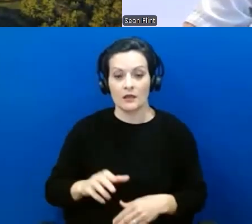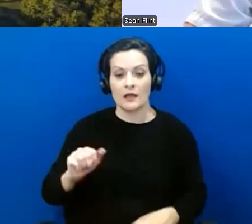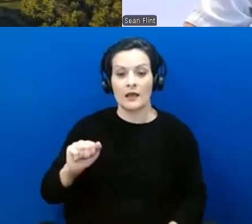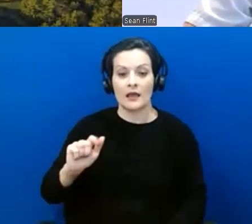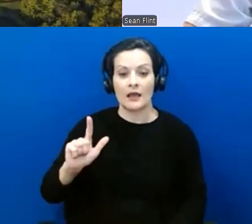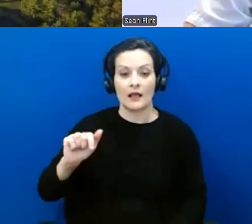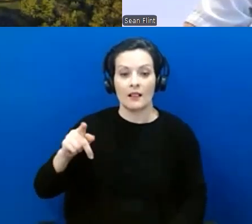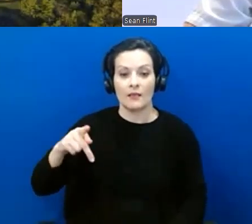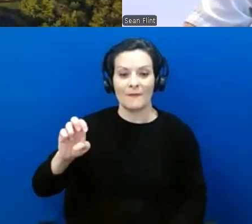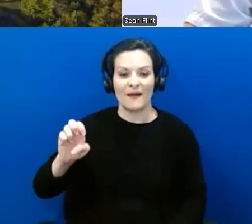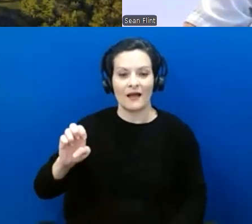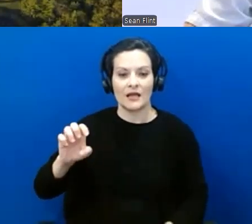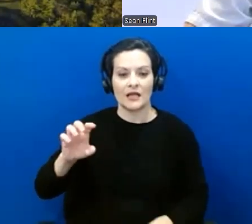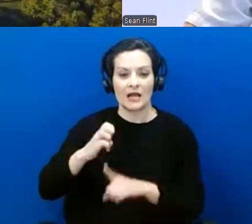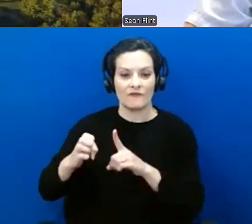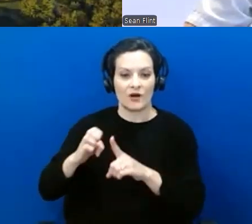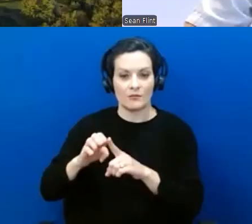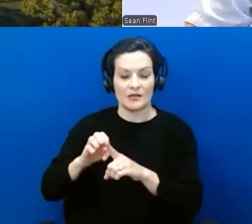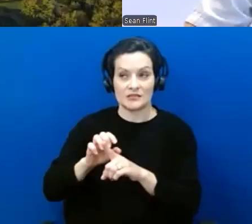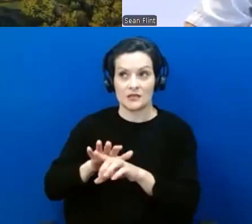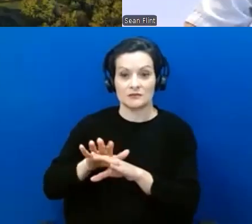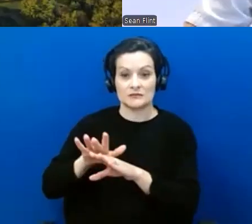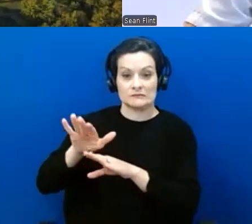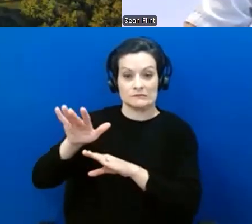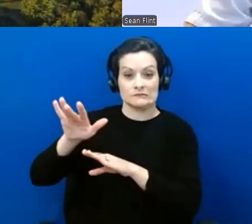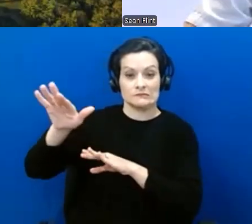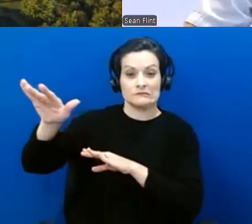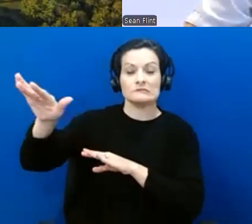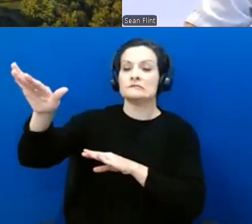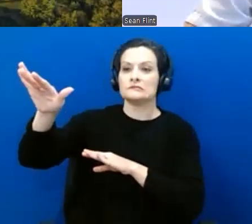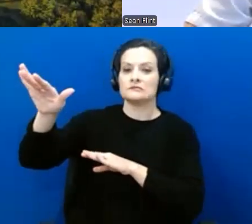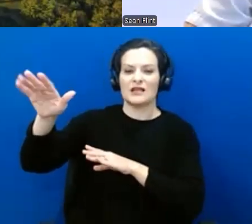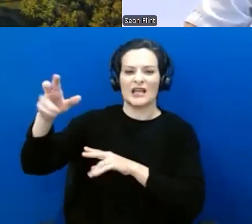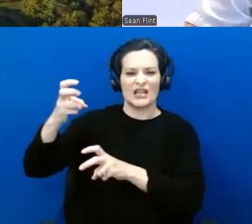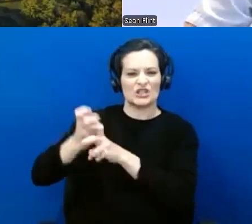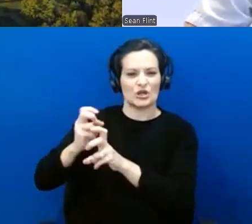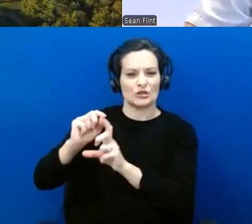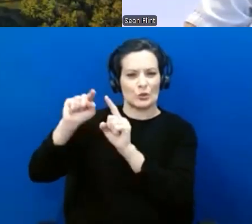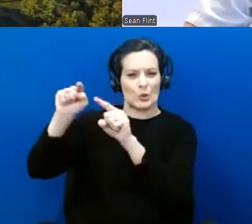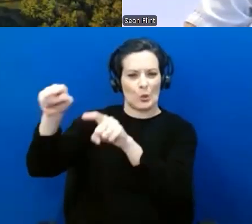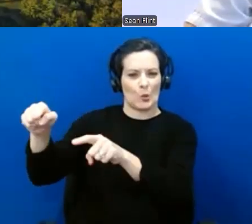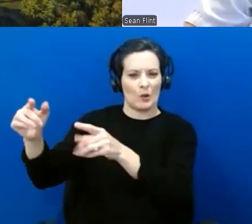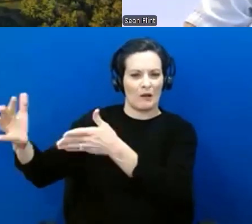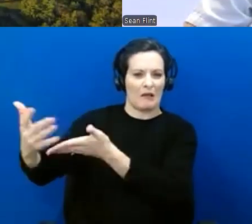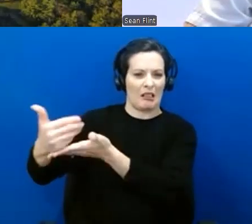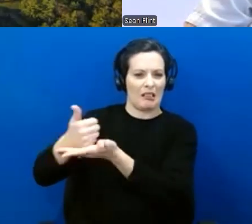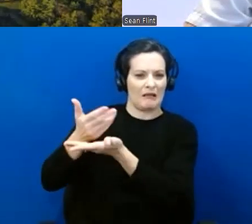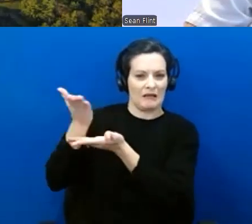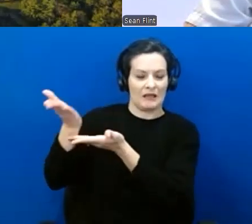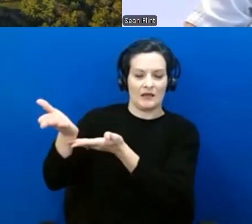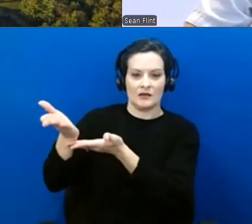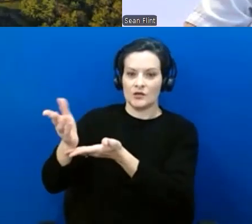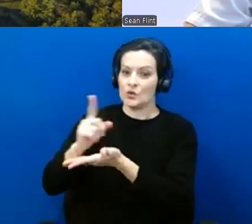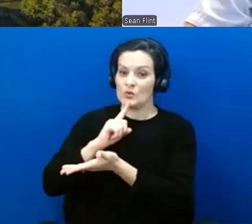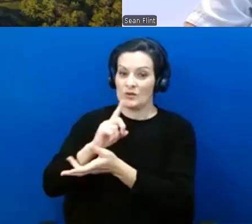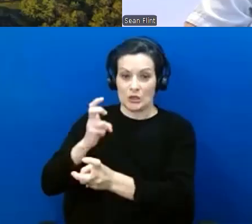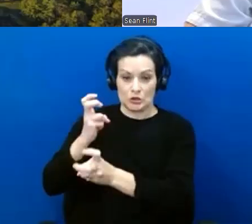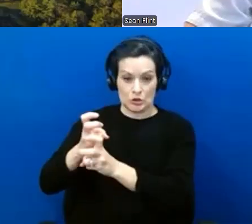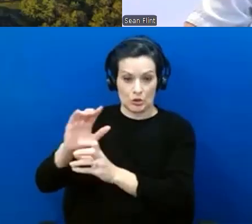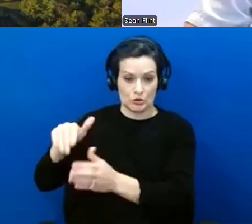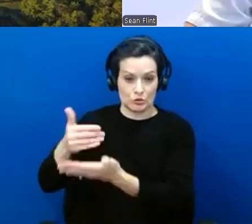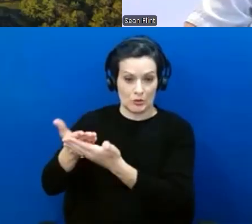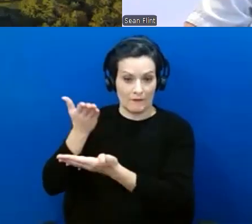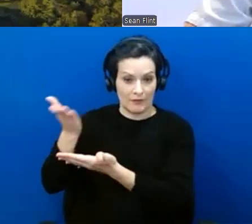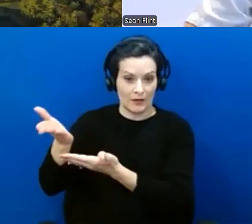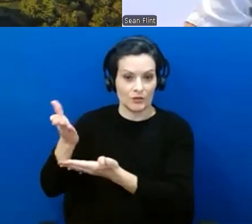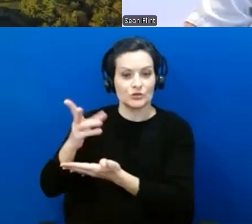hard to get to, it might be really hard for a lot of research scientists to collect data there, because there's another skill set that is required to get to some of those areas. And